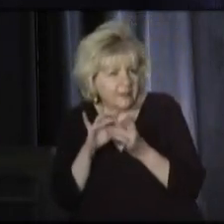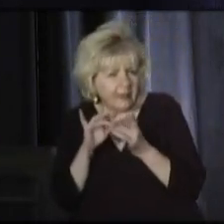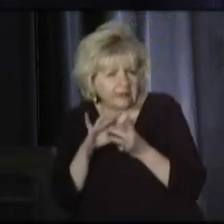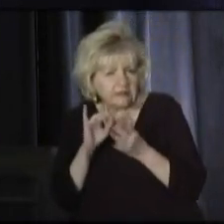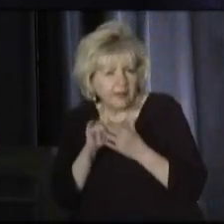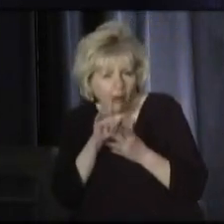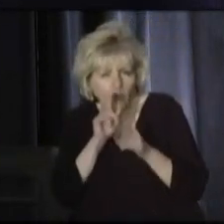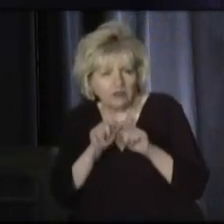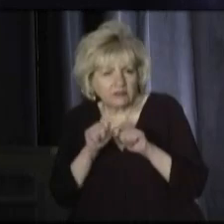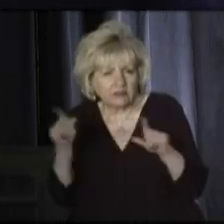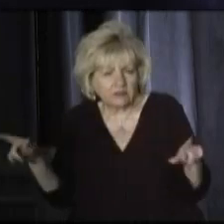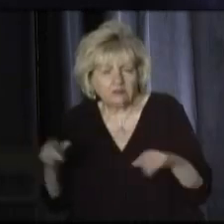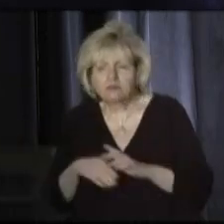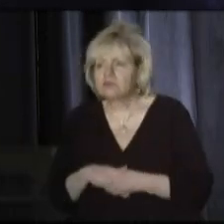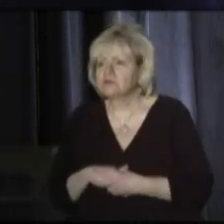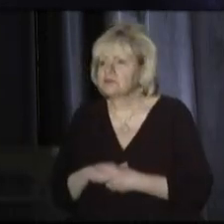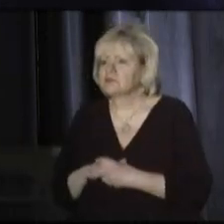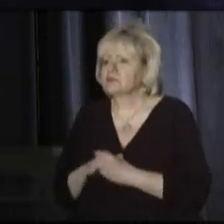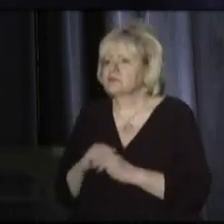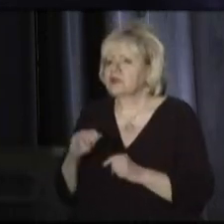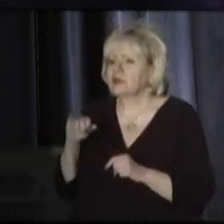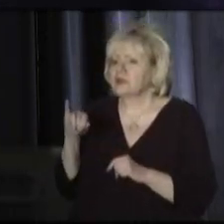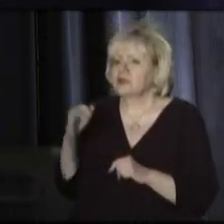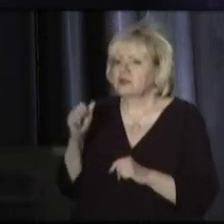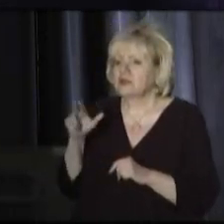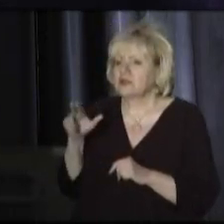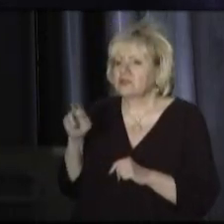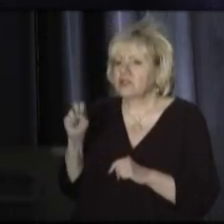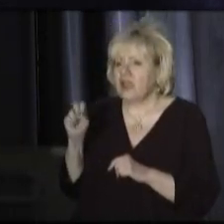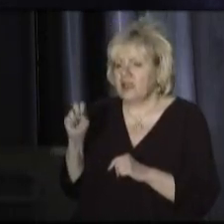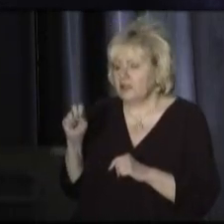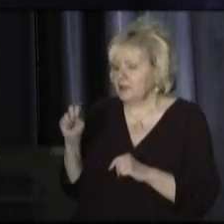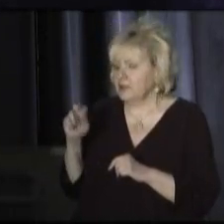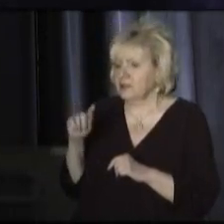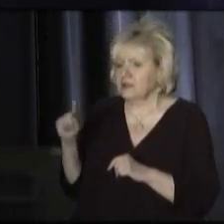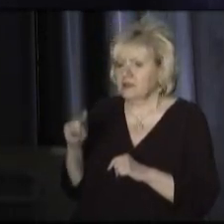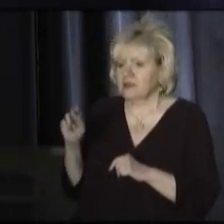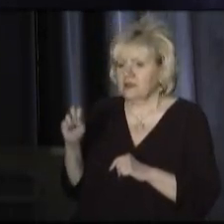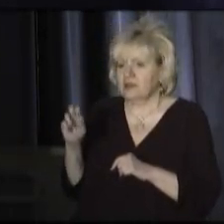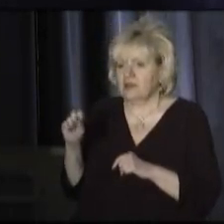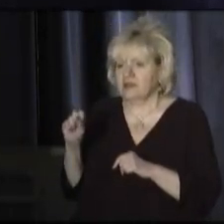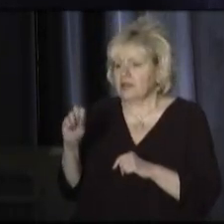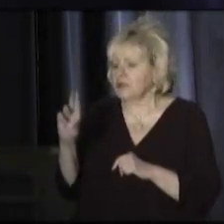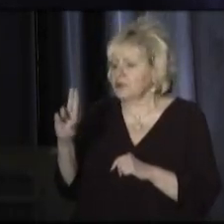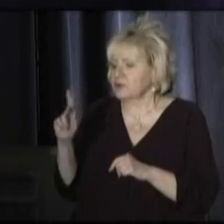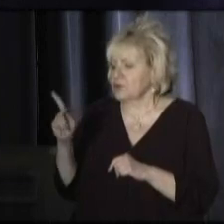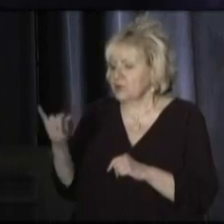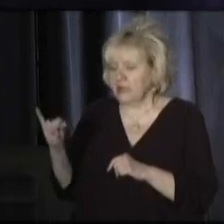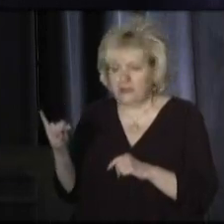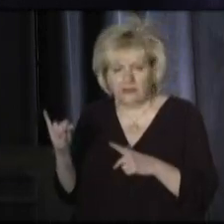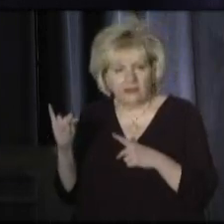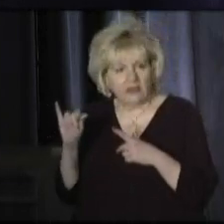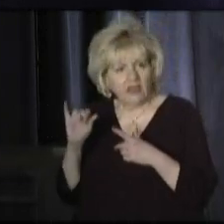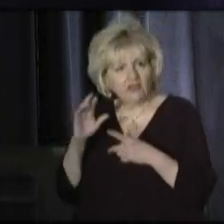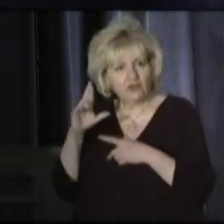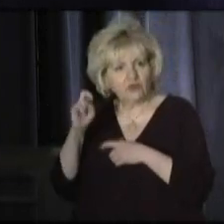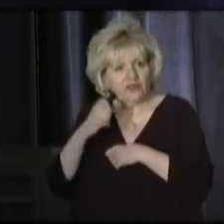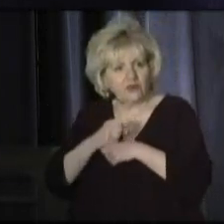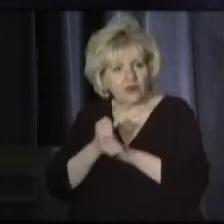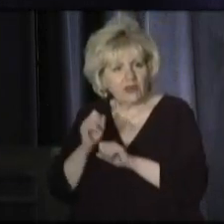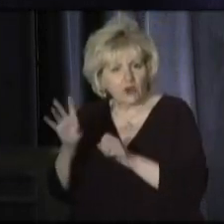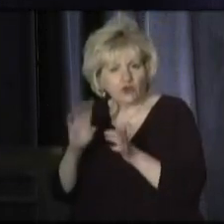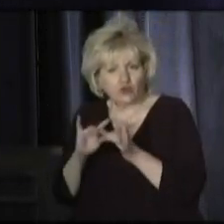did nothing but read the book for days. If I slept, I didn't know it. If I dreamed only of the book. By the third